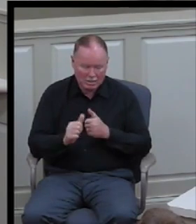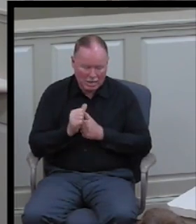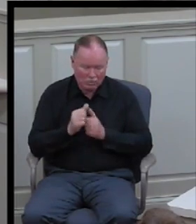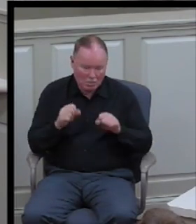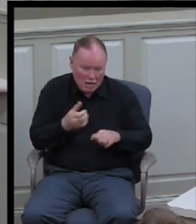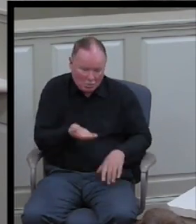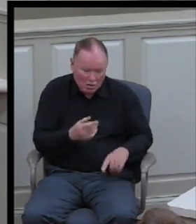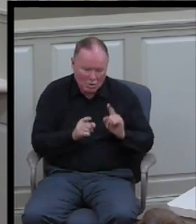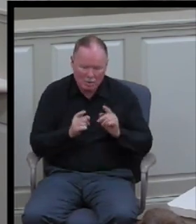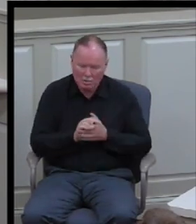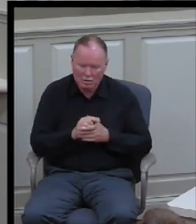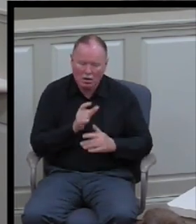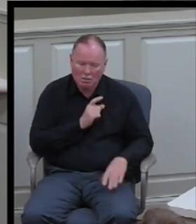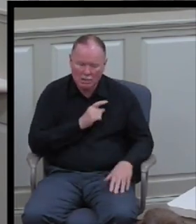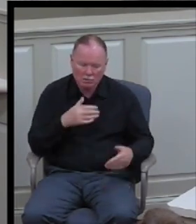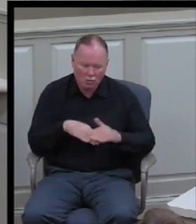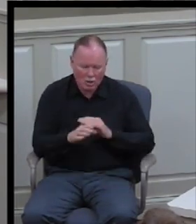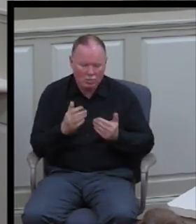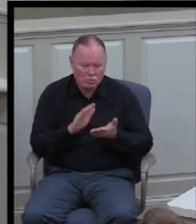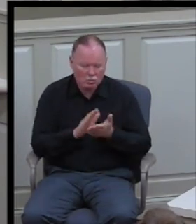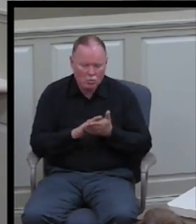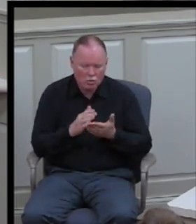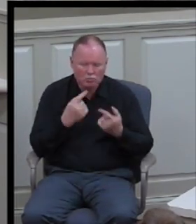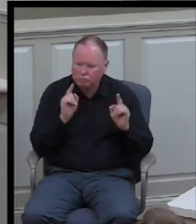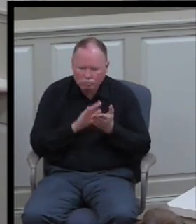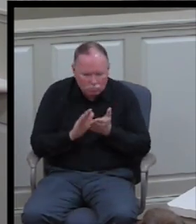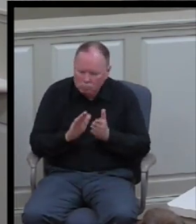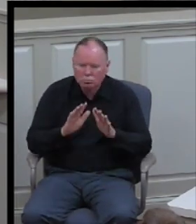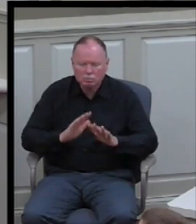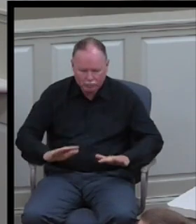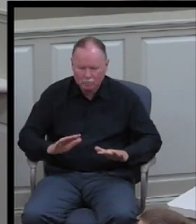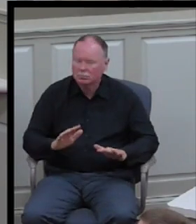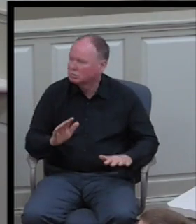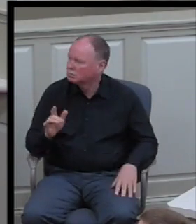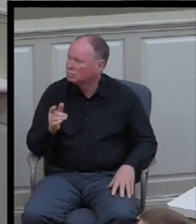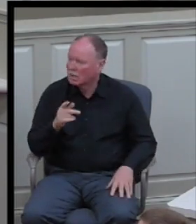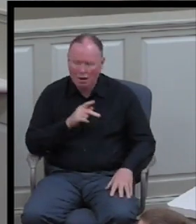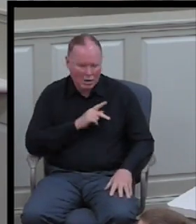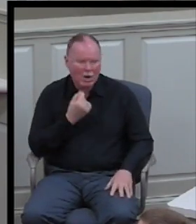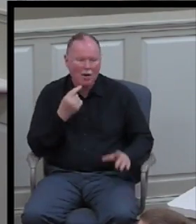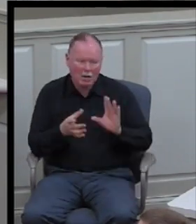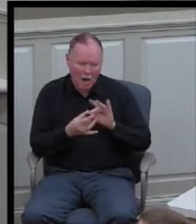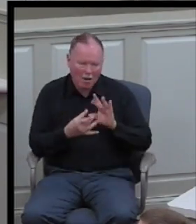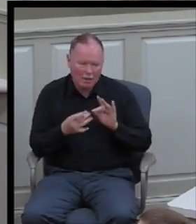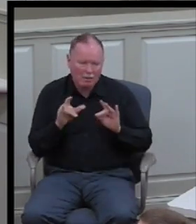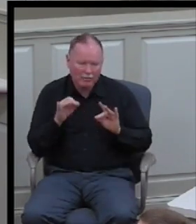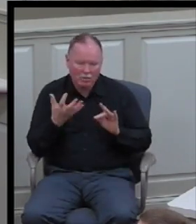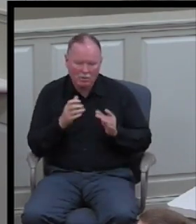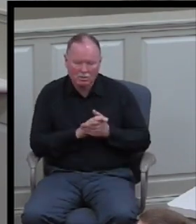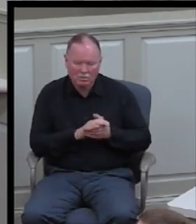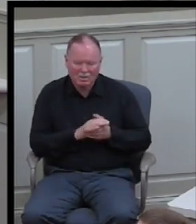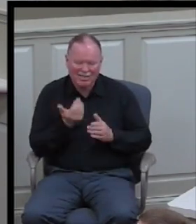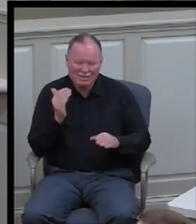existed and resolved an issue very quietly and very calmly. Well, and I will comment on that if I may. At a